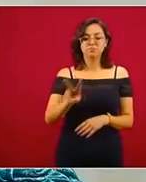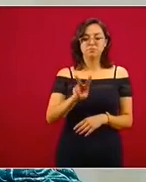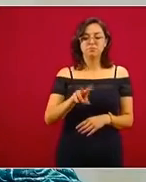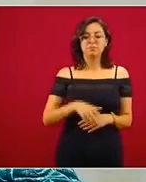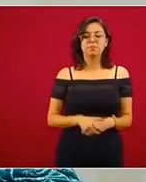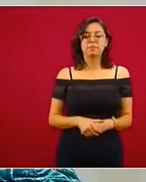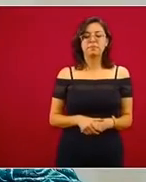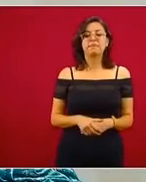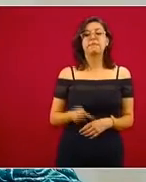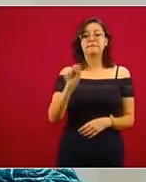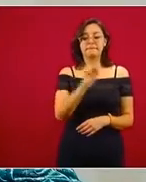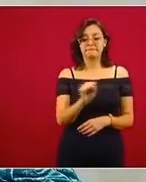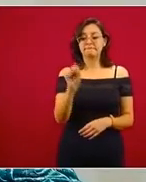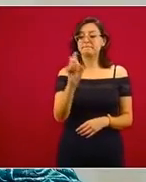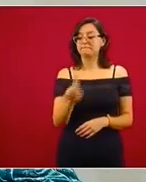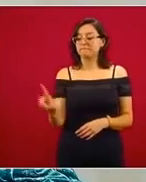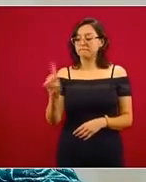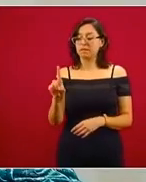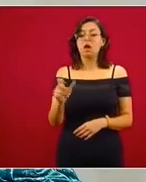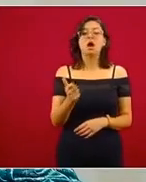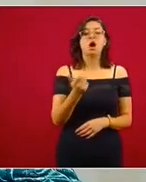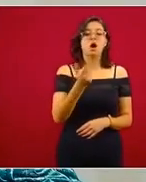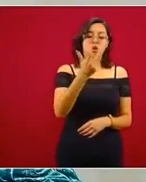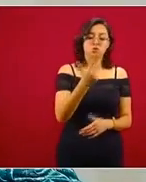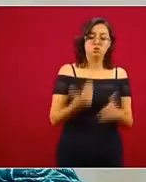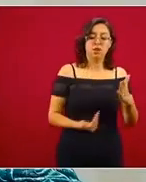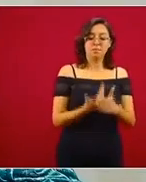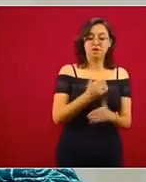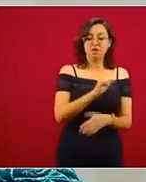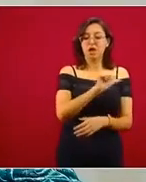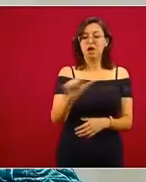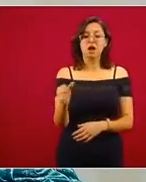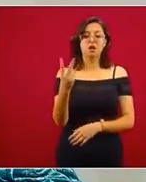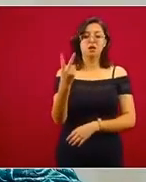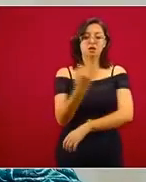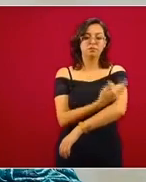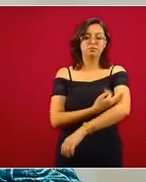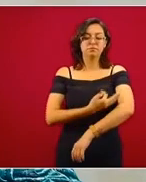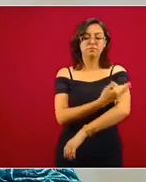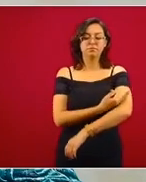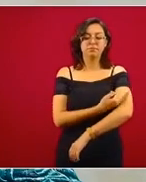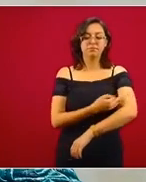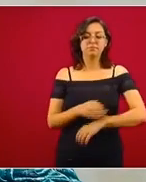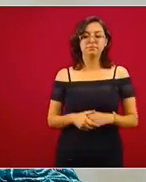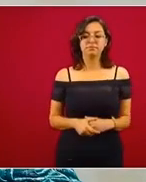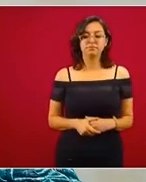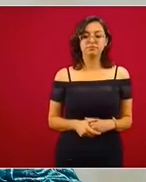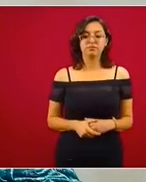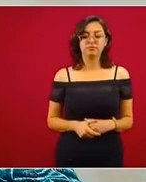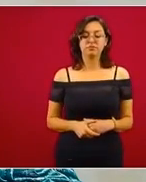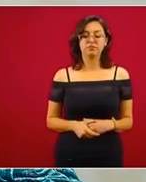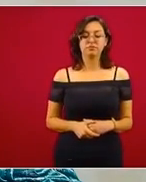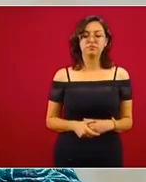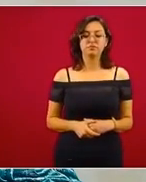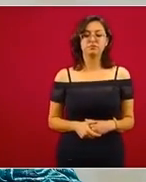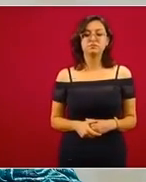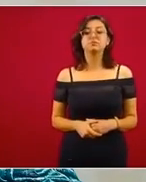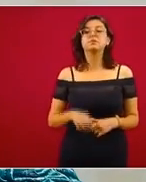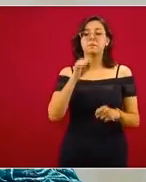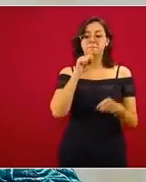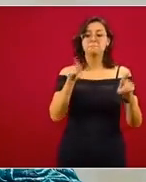p.m. from Monday to Friday. And on the weekends, it's 8 a.m. to 2